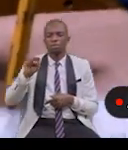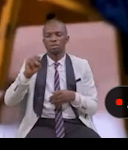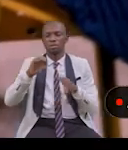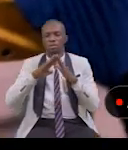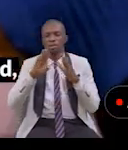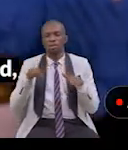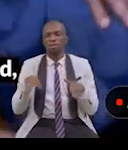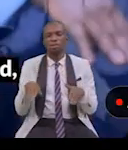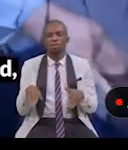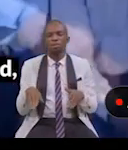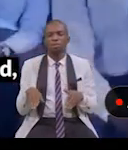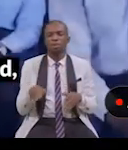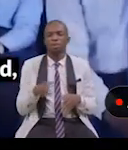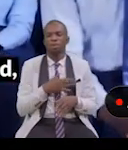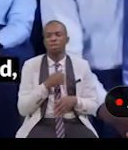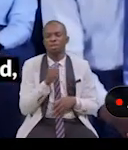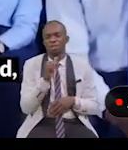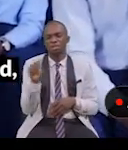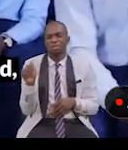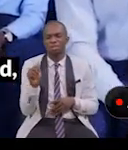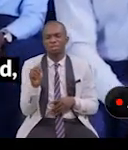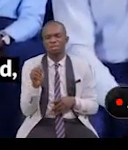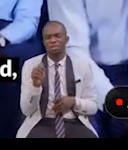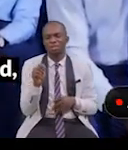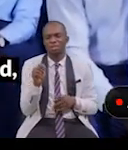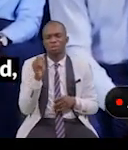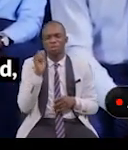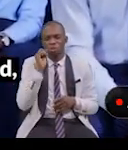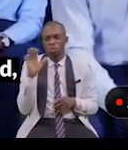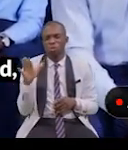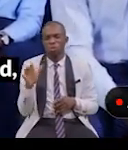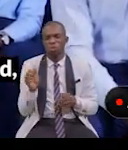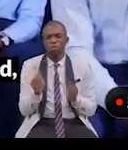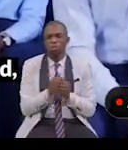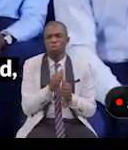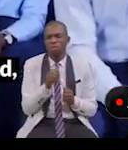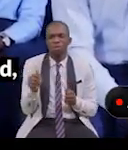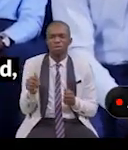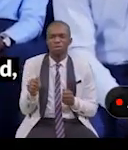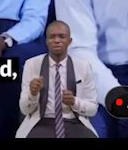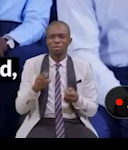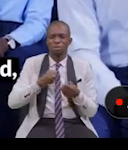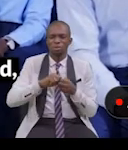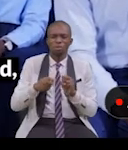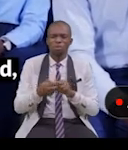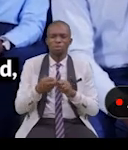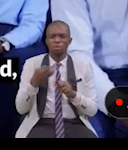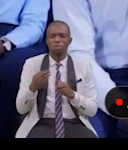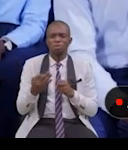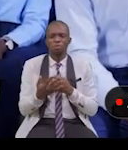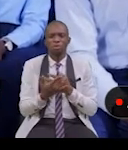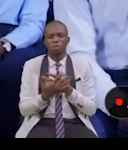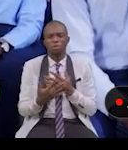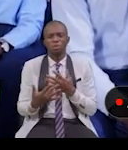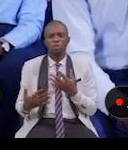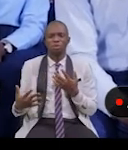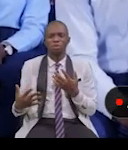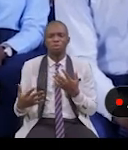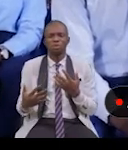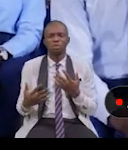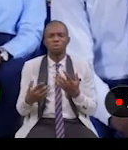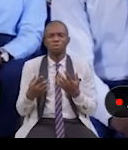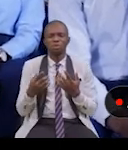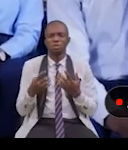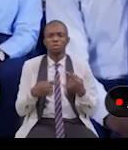house. And a certain woman with an issue of blood had that